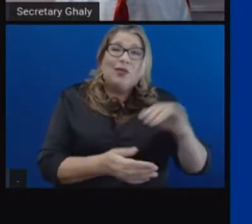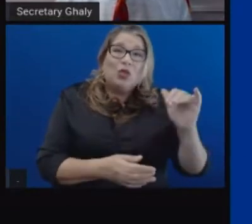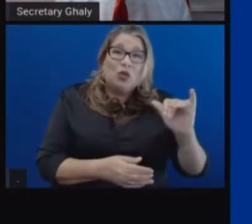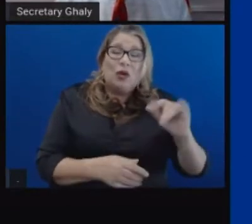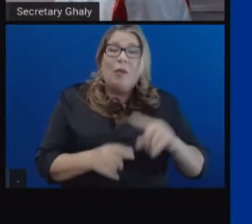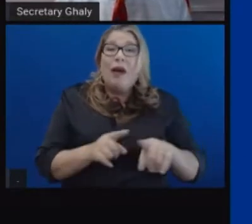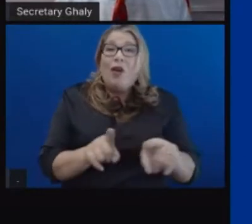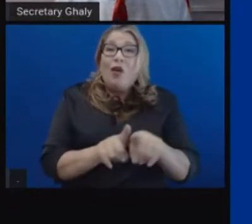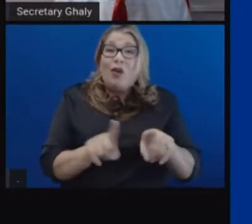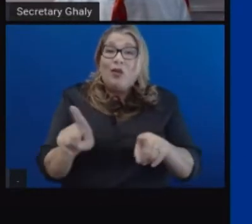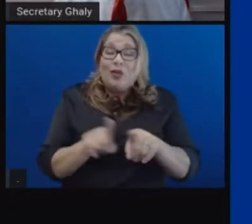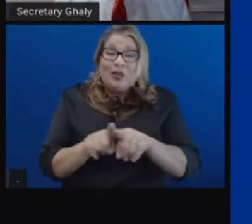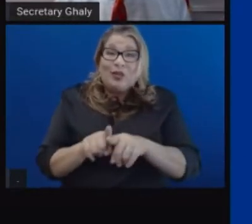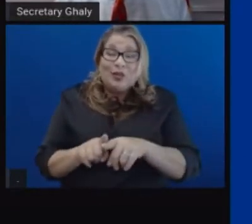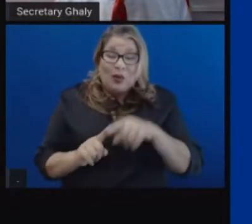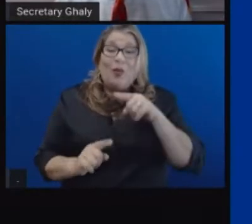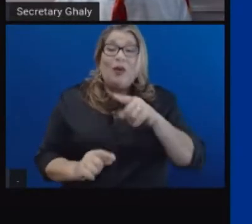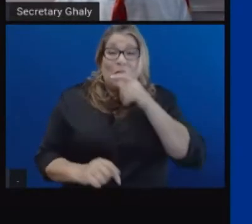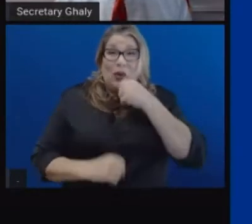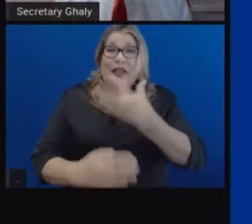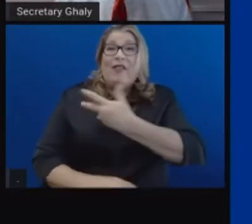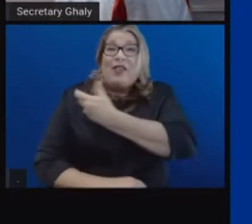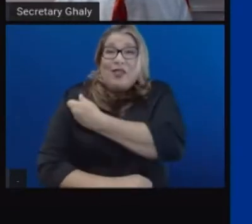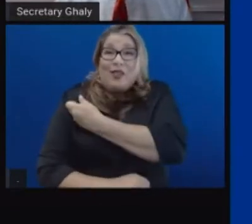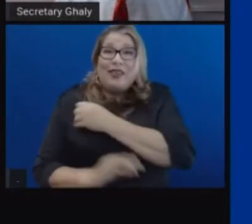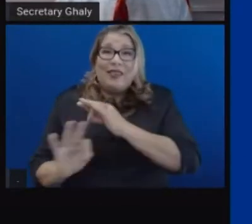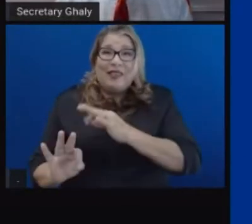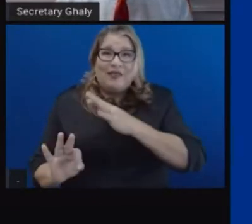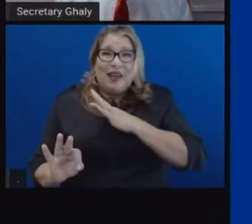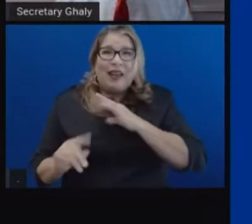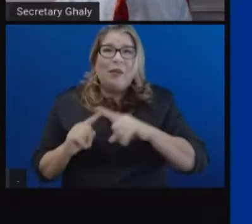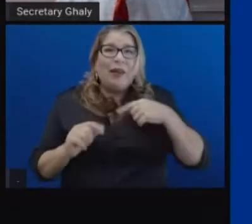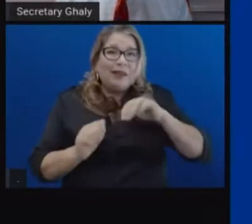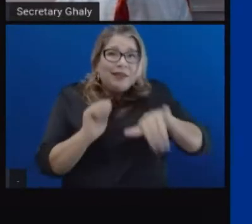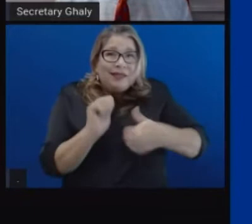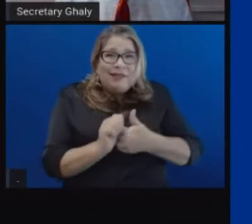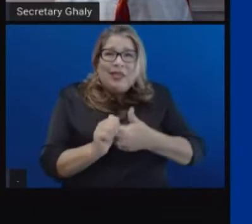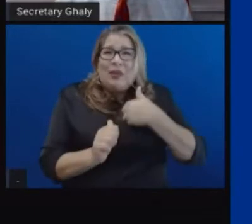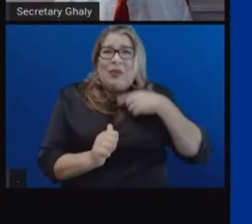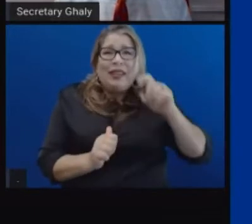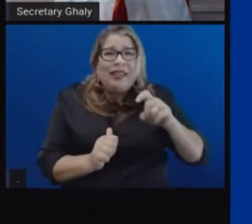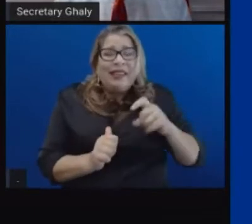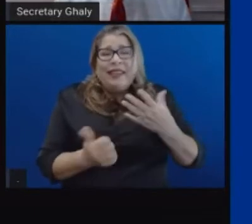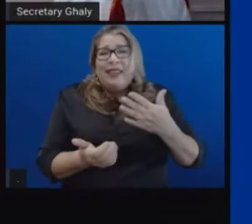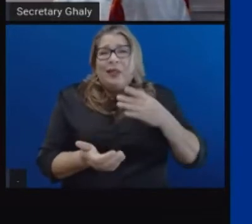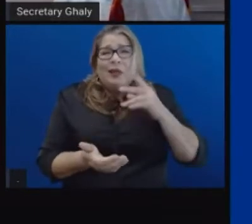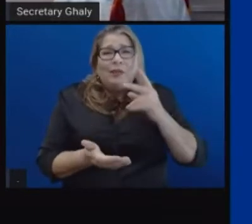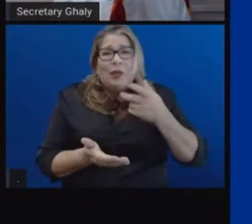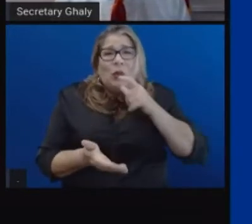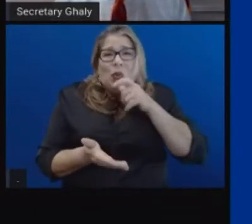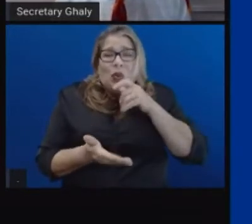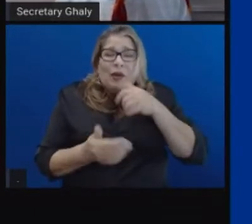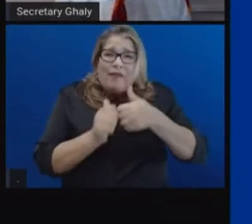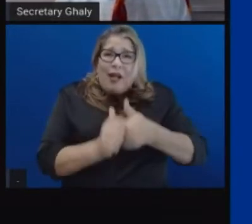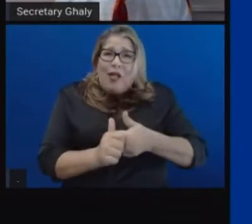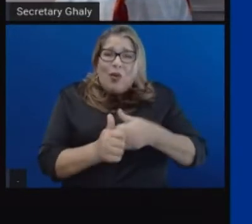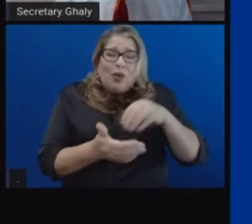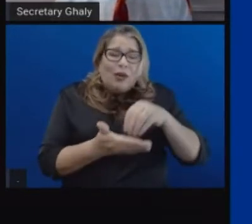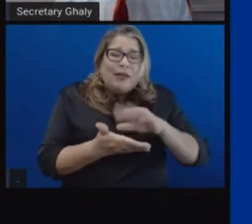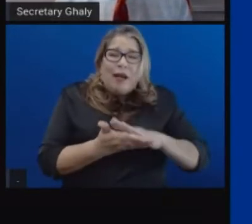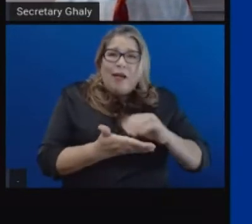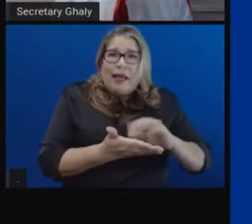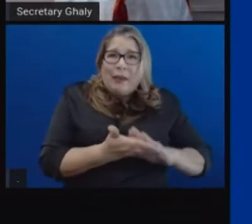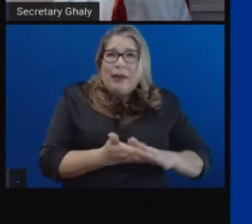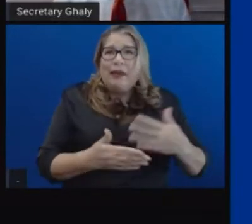to help on the administrative side and documenting so we can track who's received their first vaccine, when they need to come in the second.